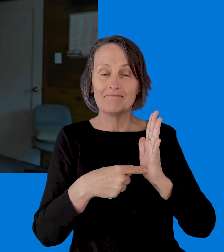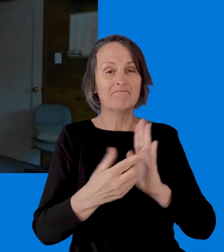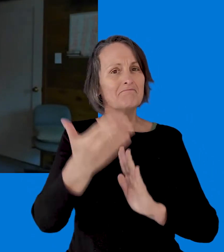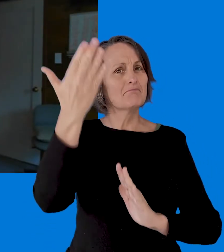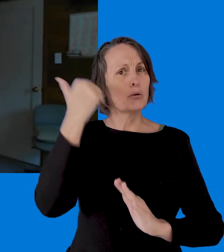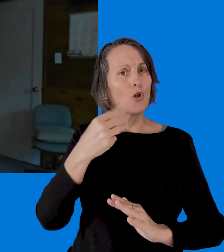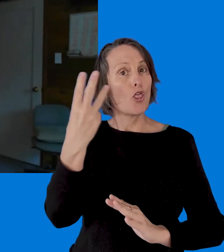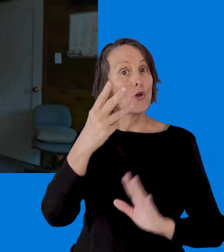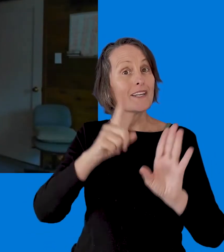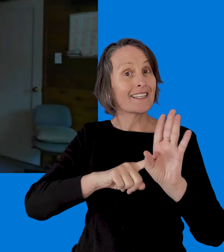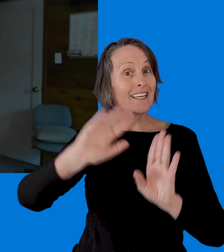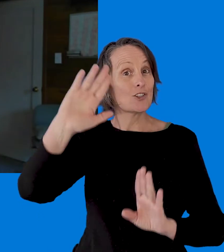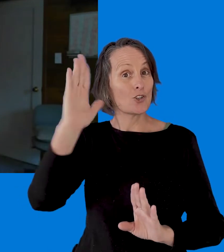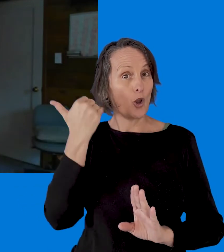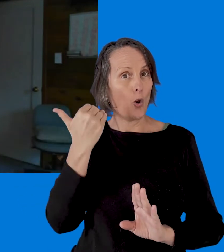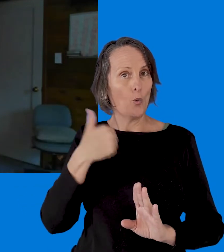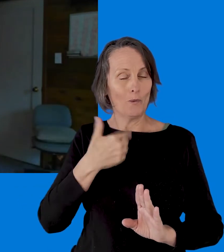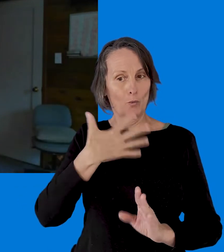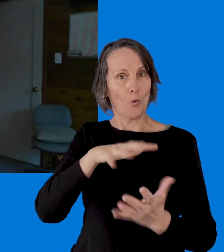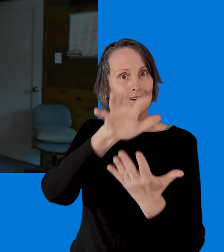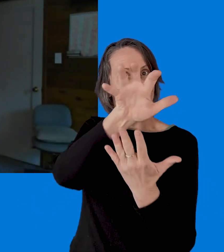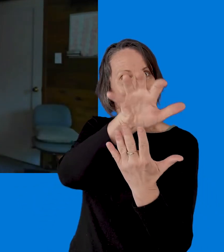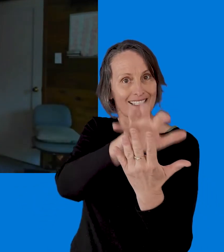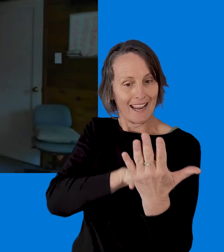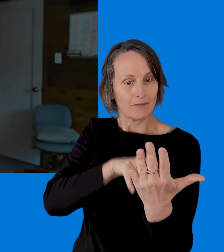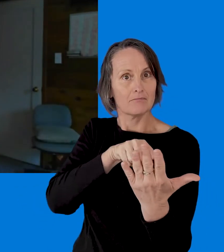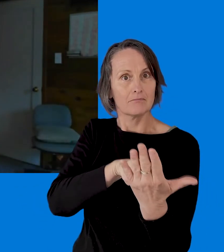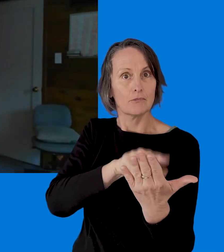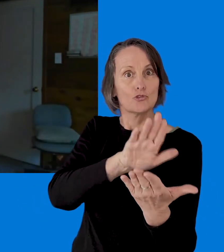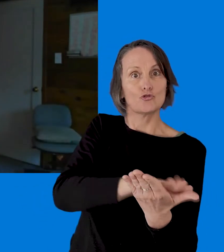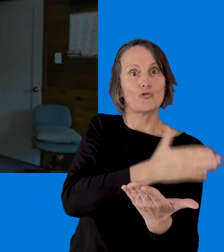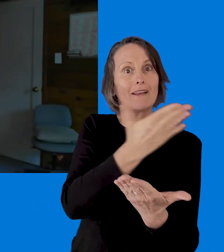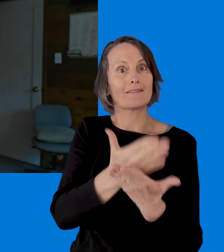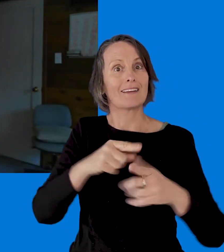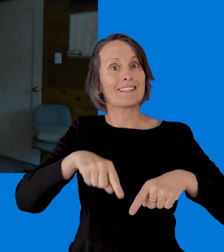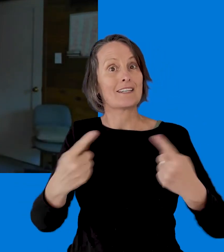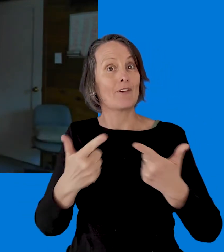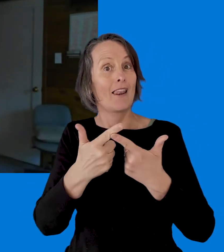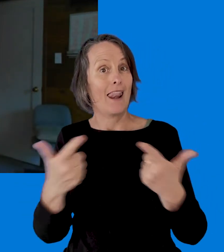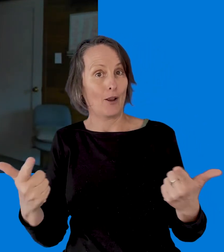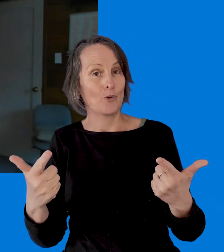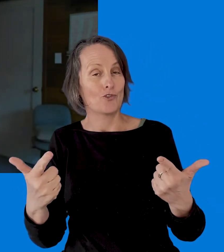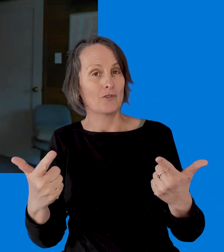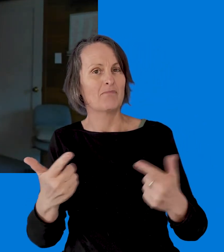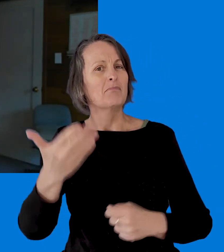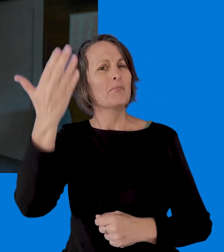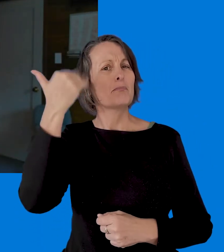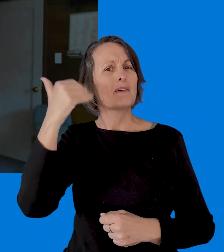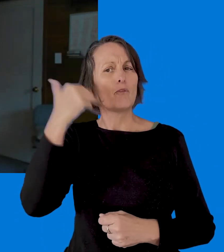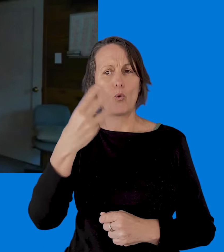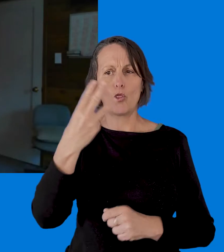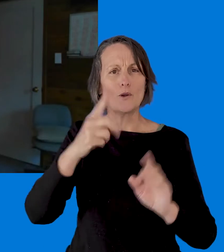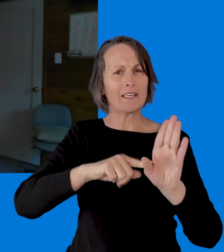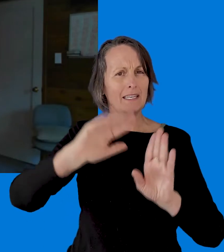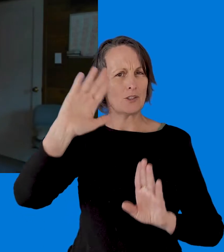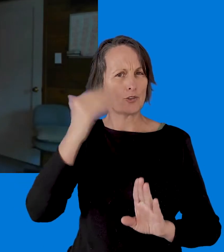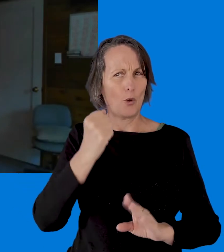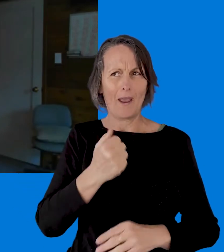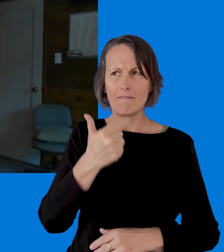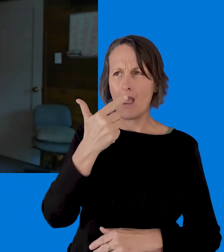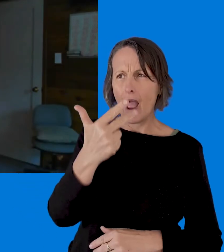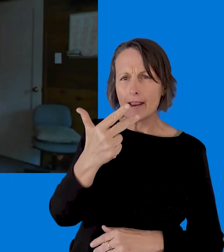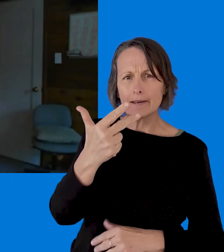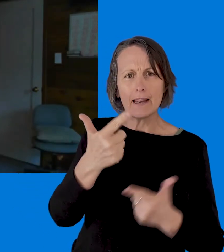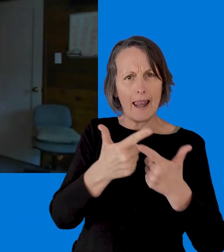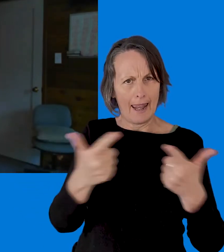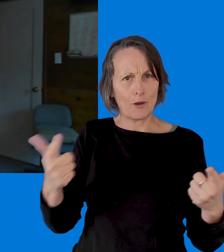focus then was on translating text, so like documents and that kind of thing between languages. We had a very small set of languages at that